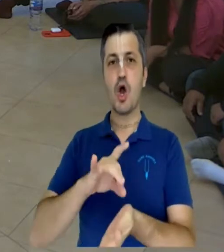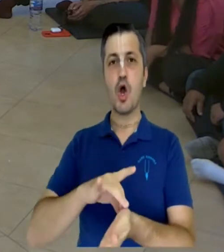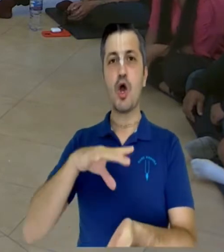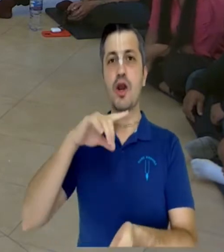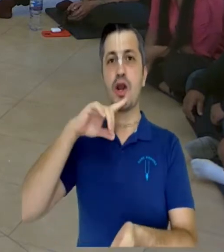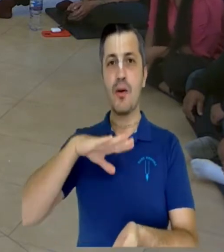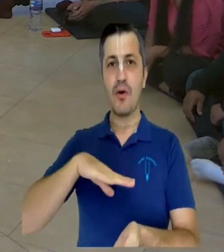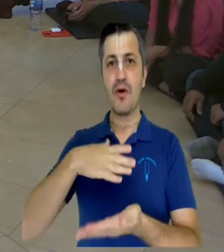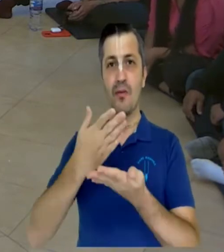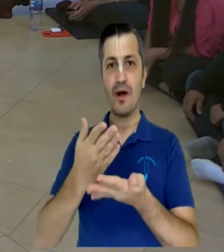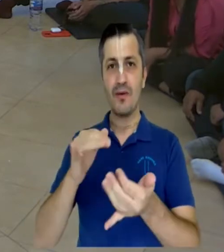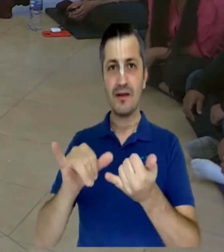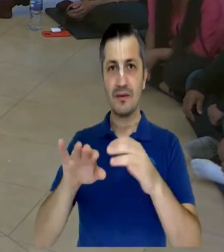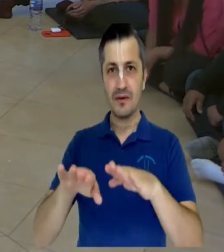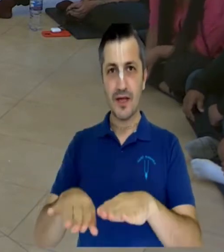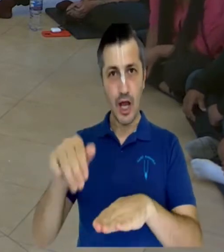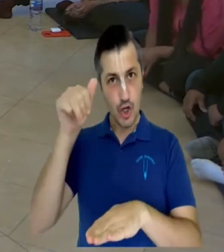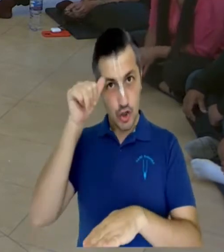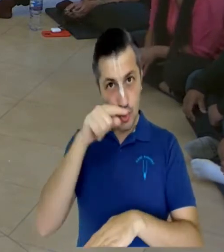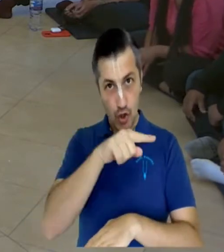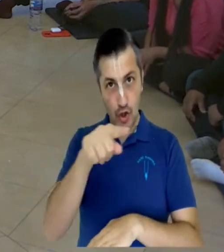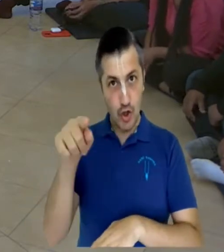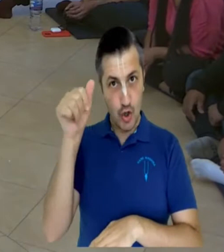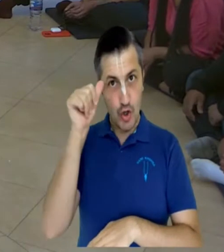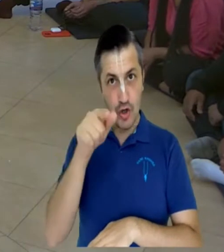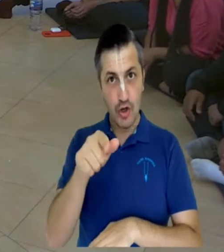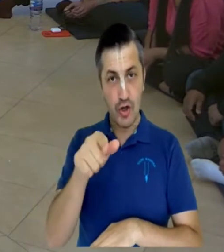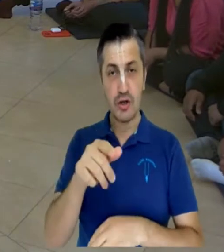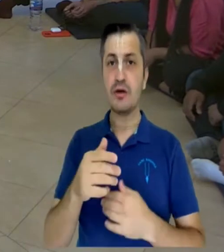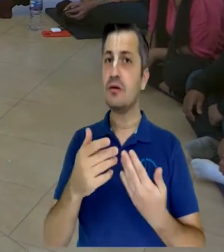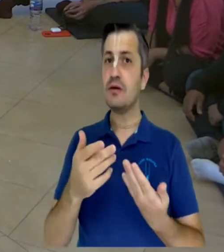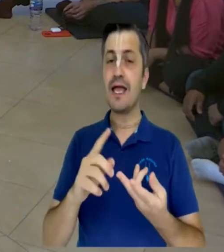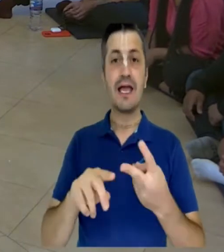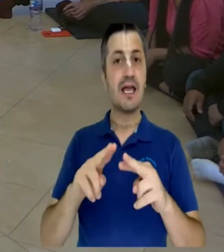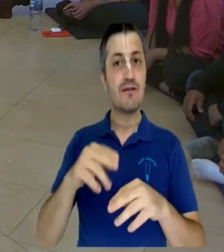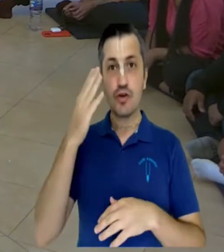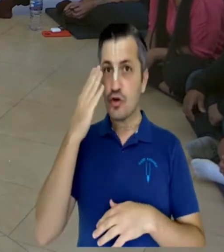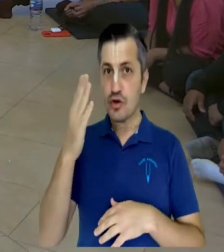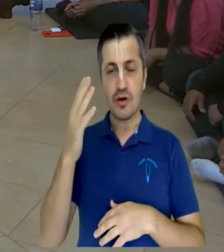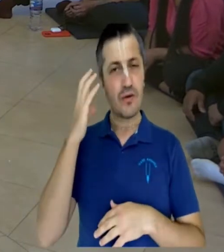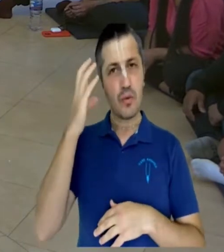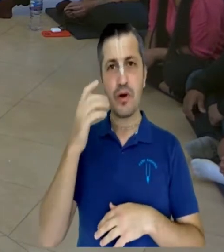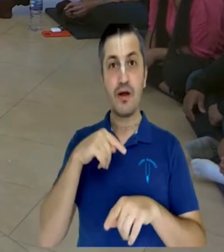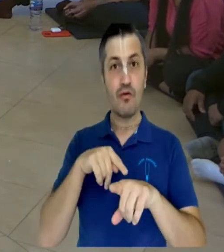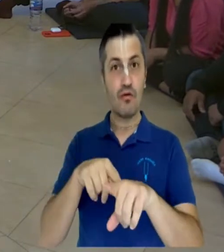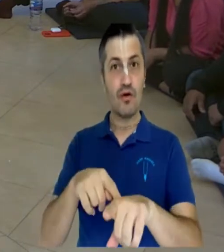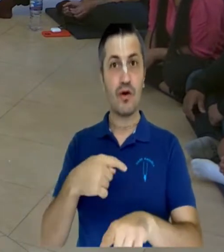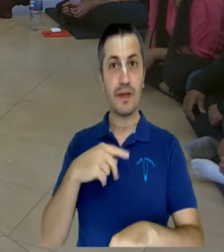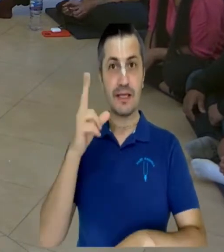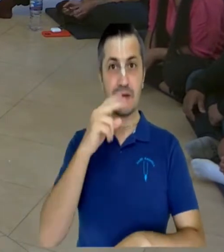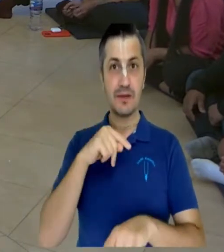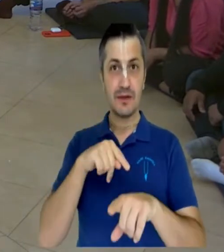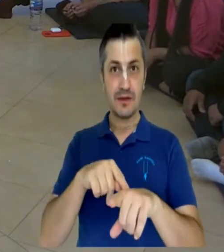familiar with that mantra? If you're not, try to repeat. This mantra means I